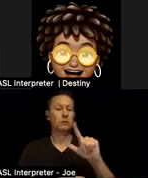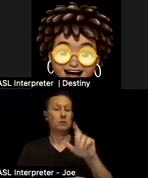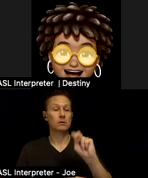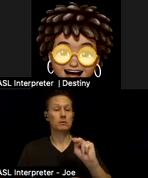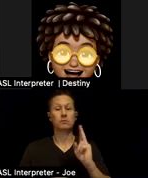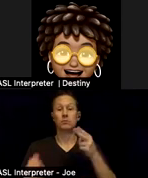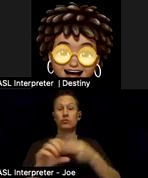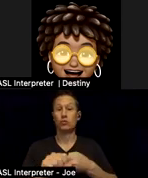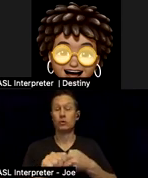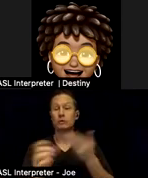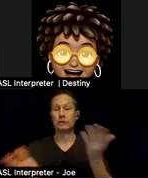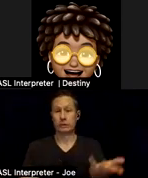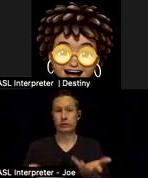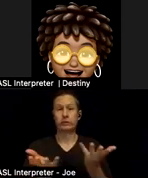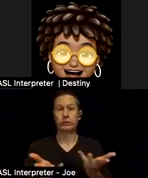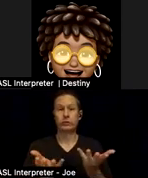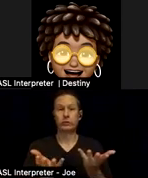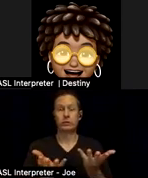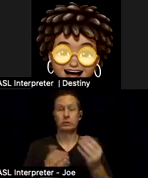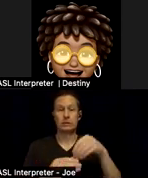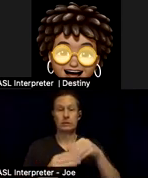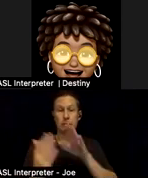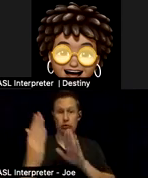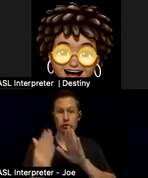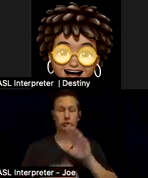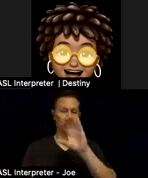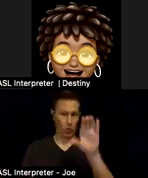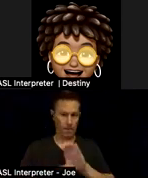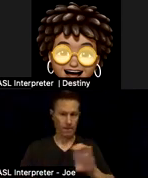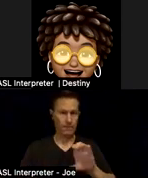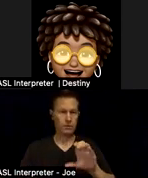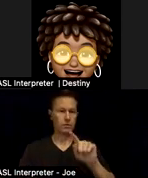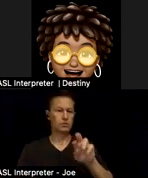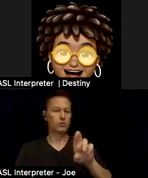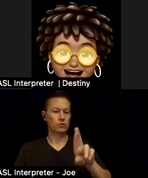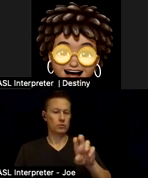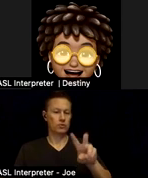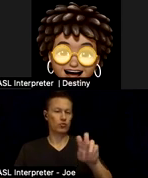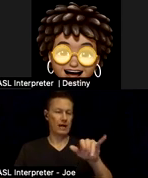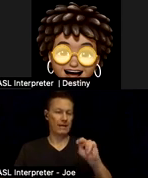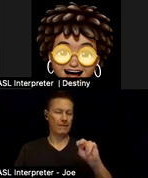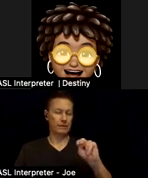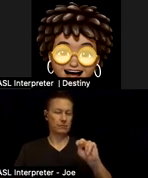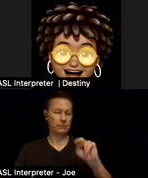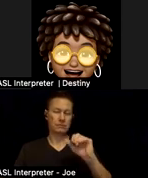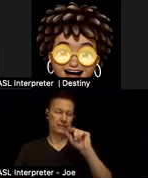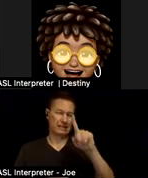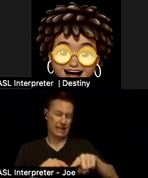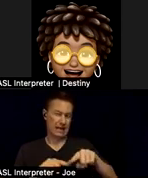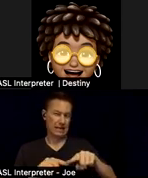us in person via Zoom. Trevyn, unfortunately, is not able to be with